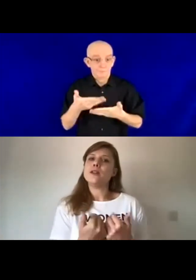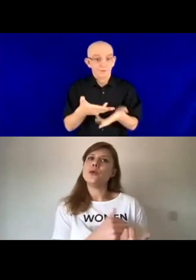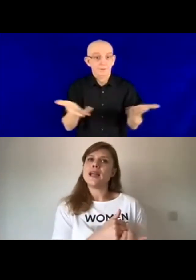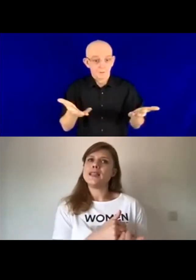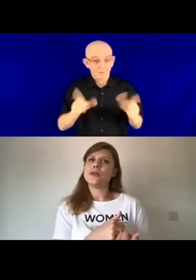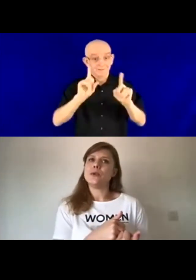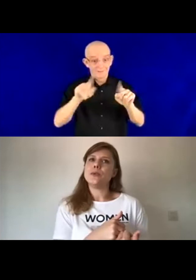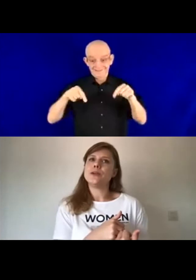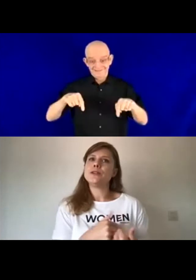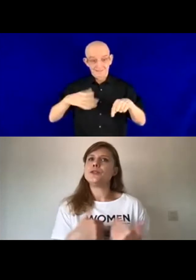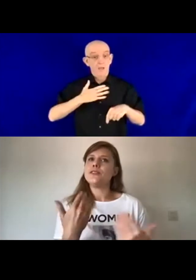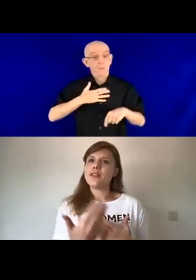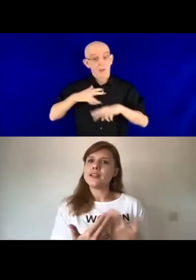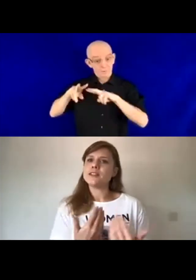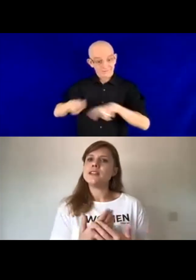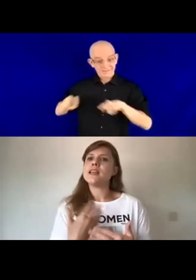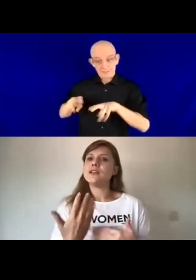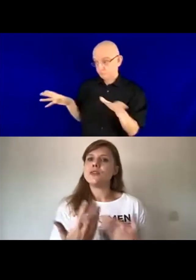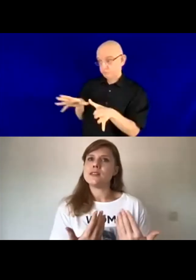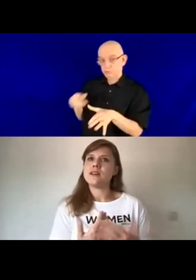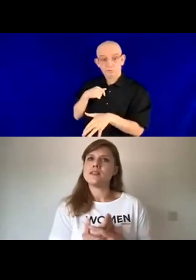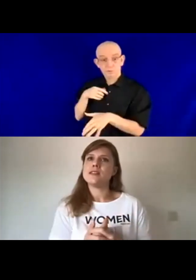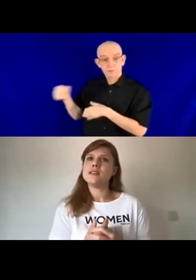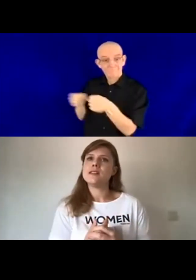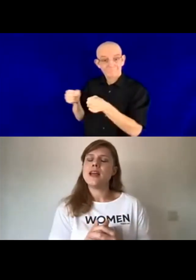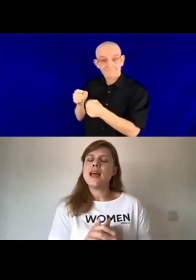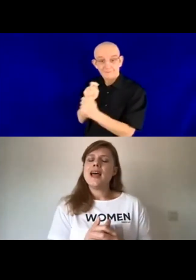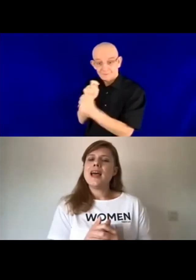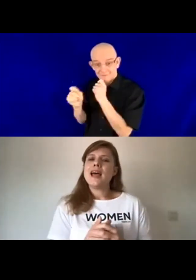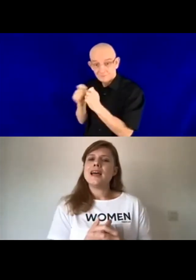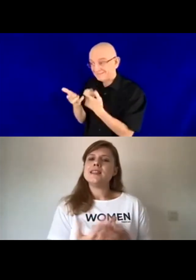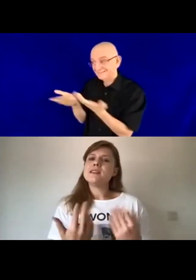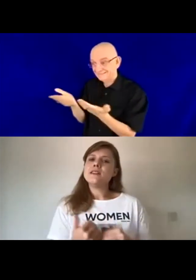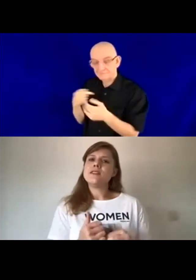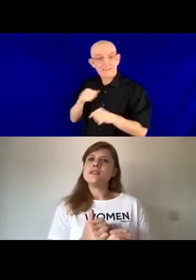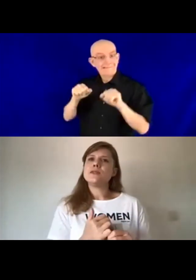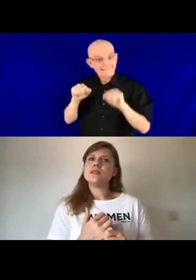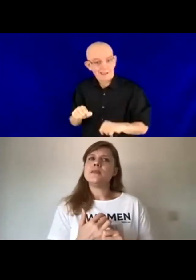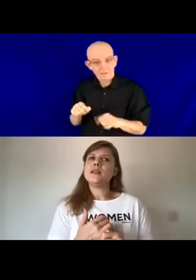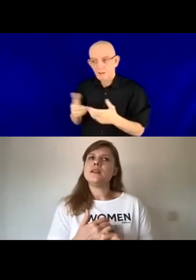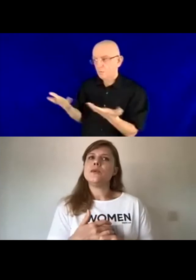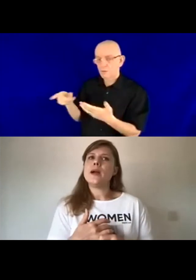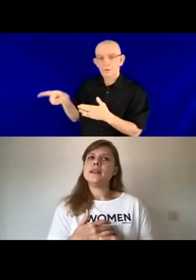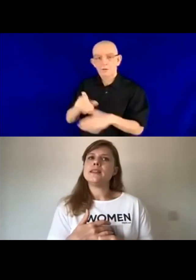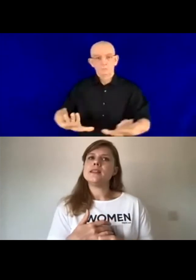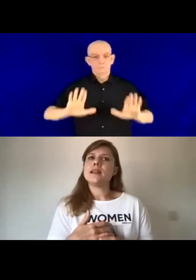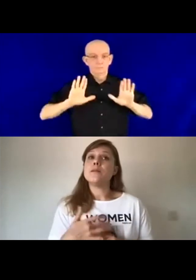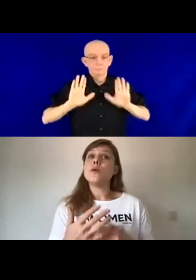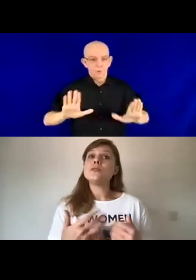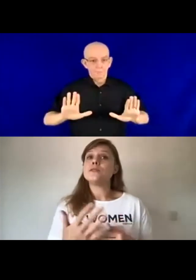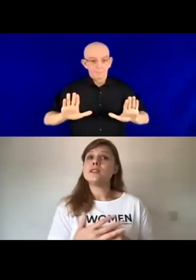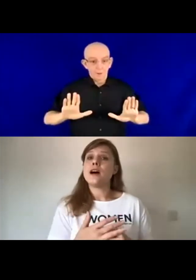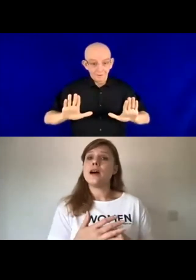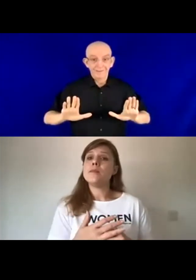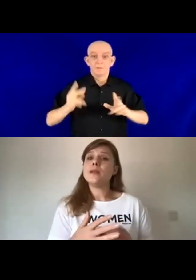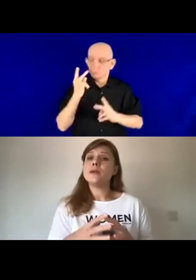and look at their own work, to reflect on it and to discuss it. And this kind of installed in me an awareness that most